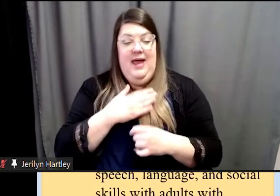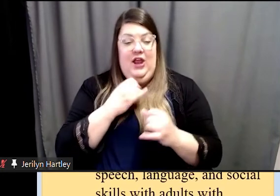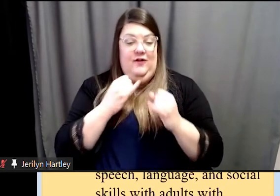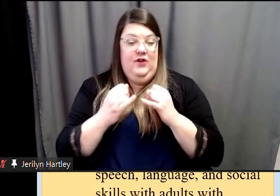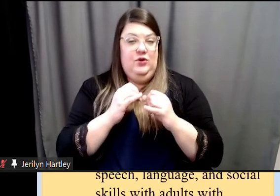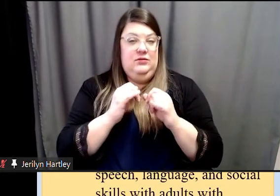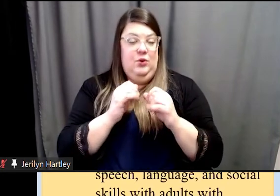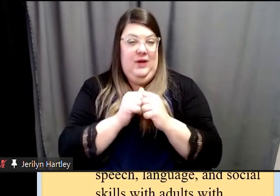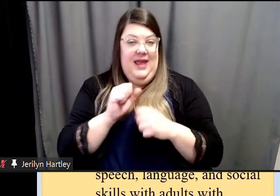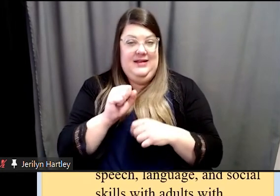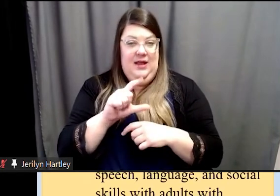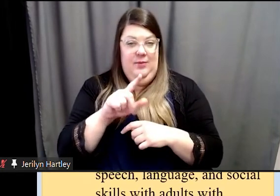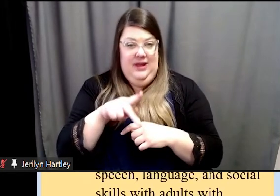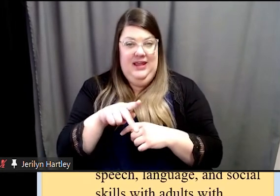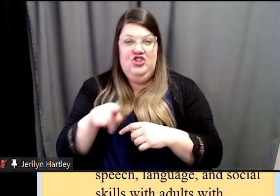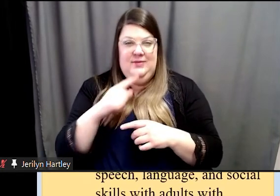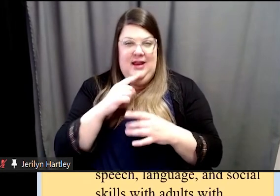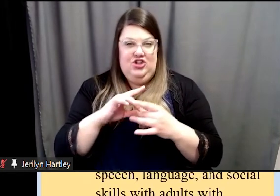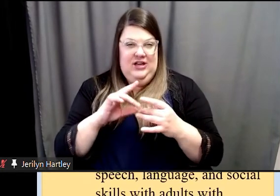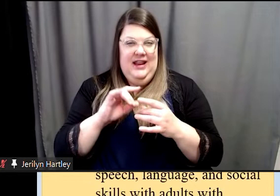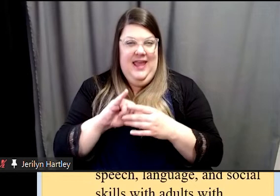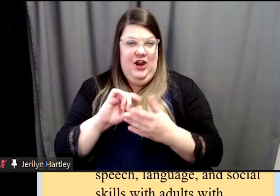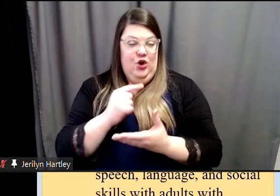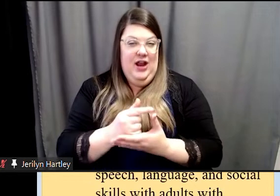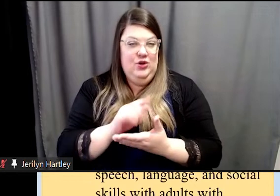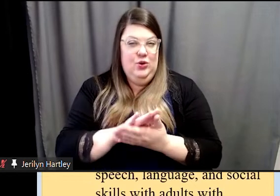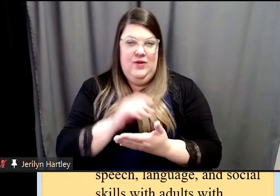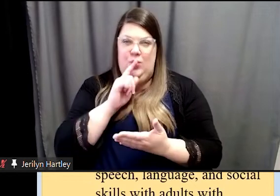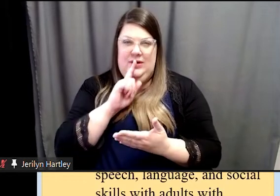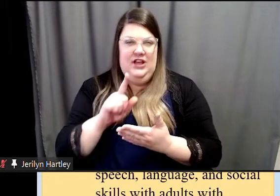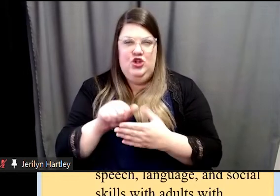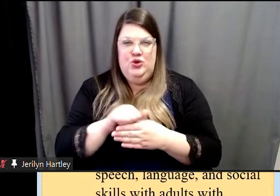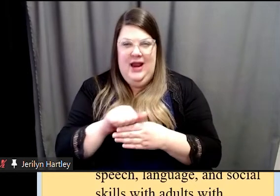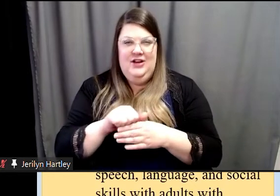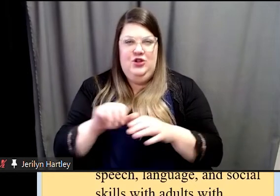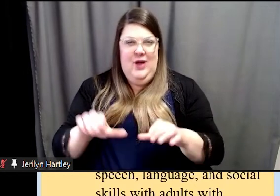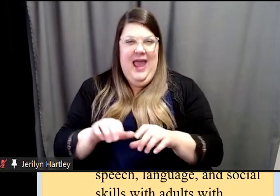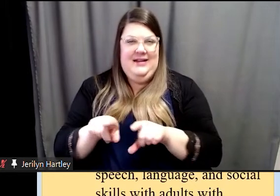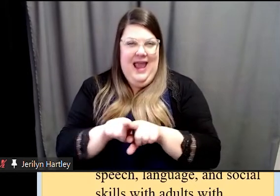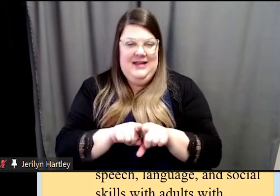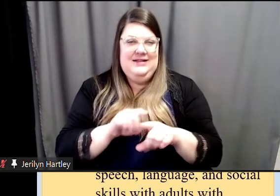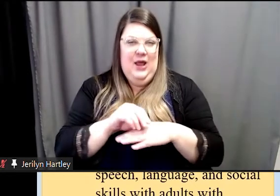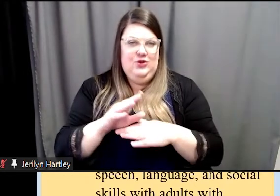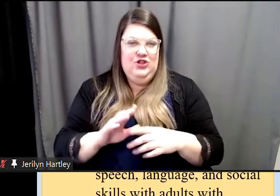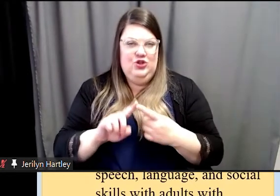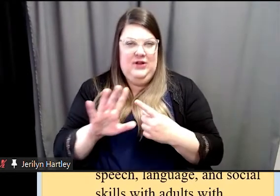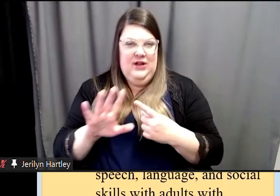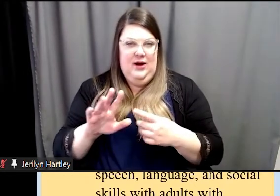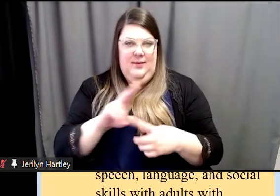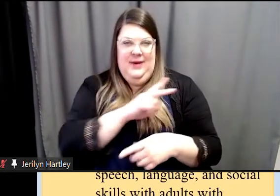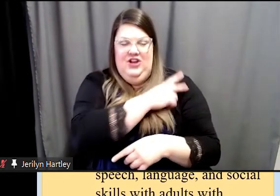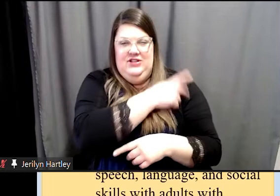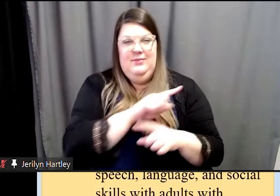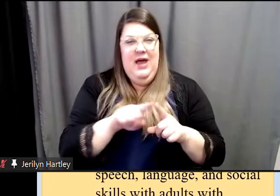interviews with an SLP, she mentioned that in graduate school, they weren't really trained to act as counselors to their patients. Yet in the working field,